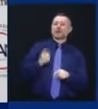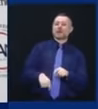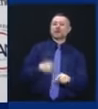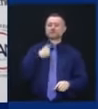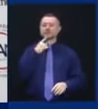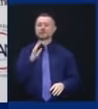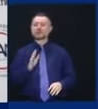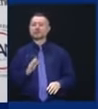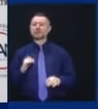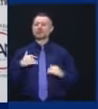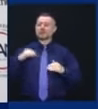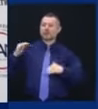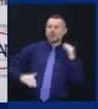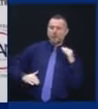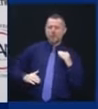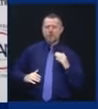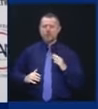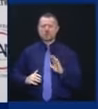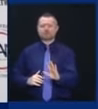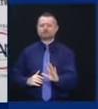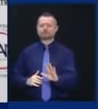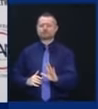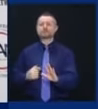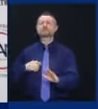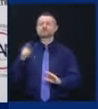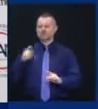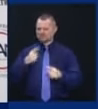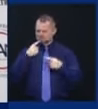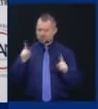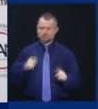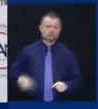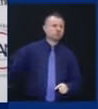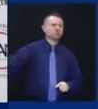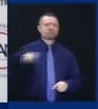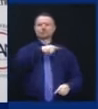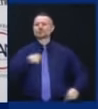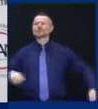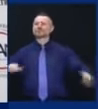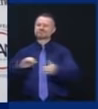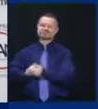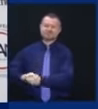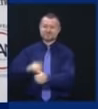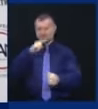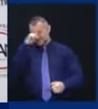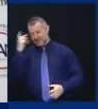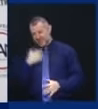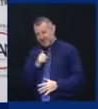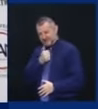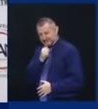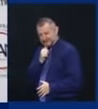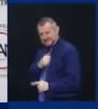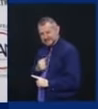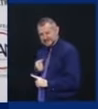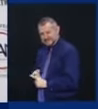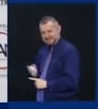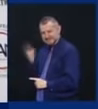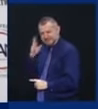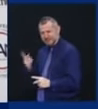way out of this. We must come out of this together. And if Blacks have suffered disproportionately, we